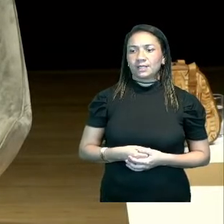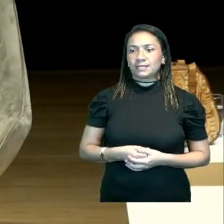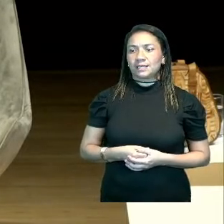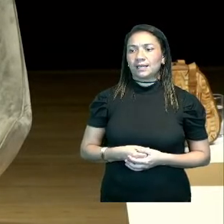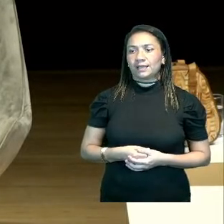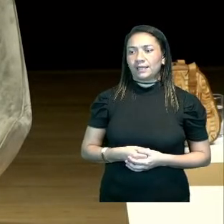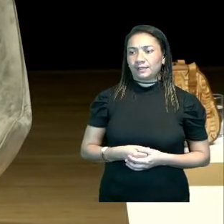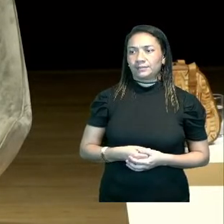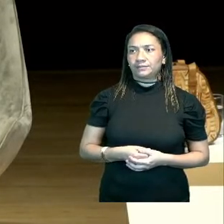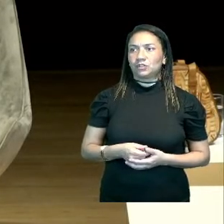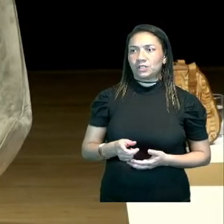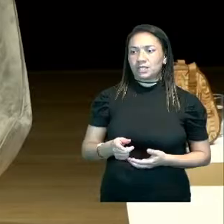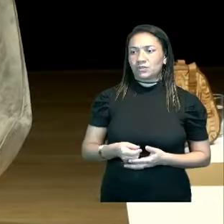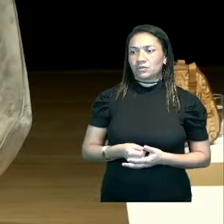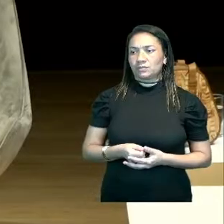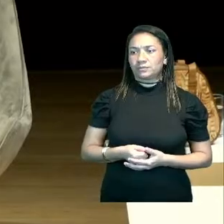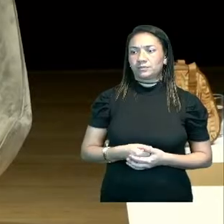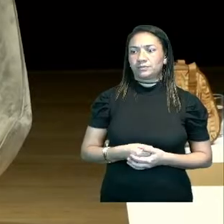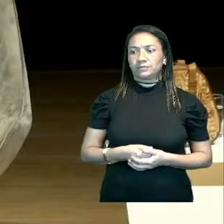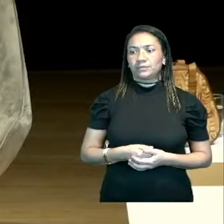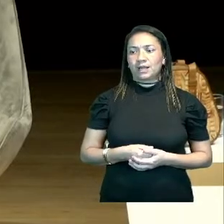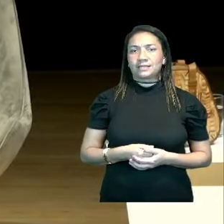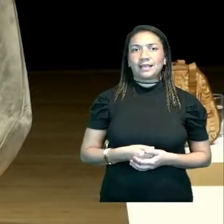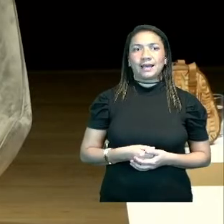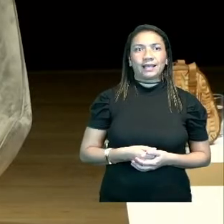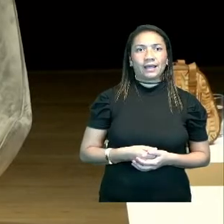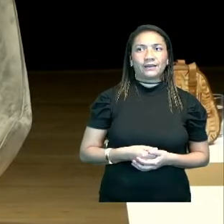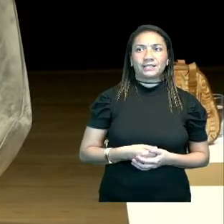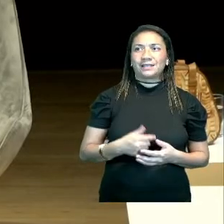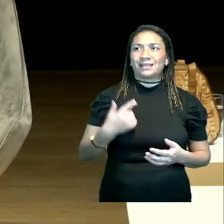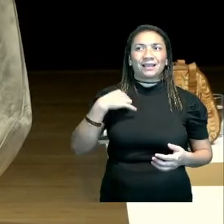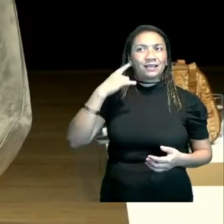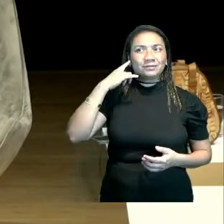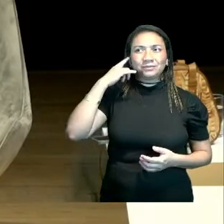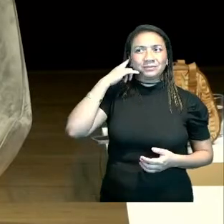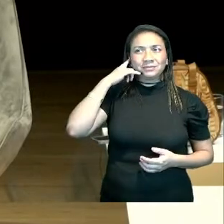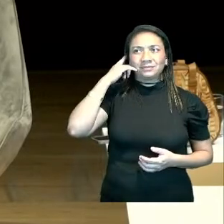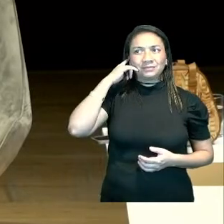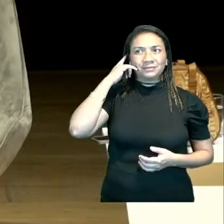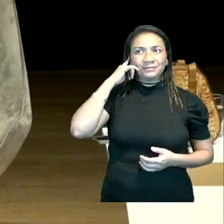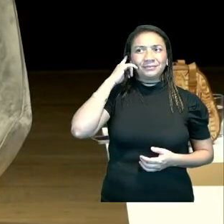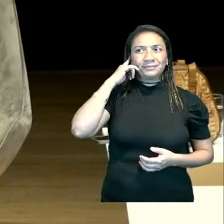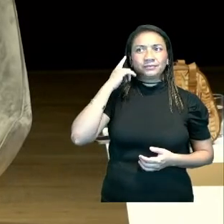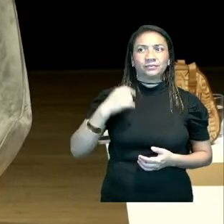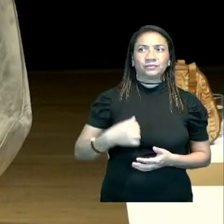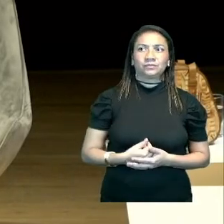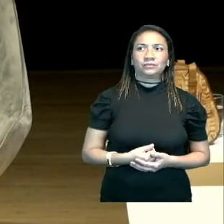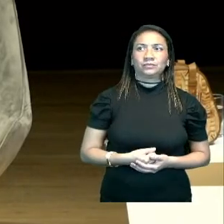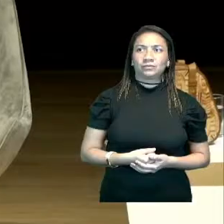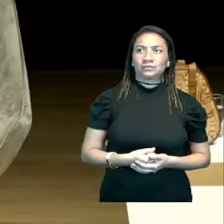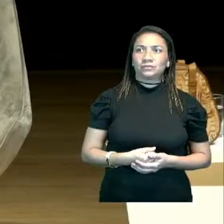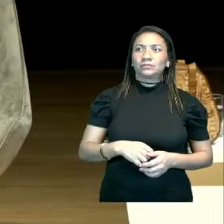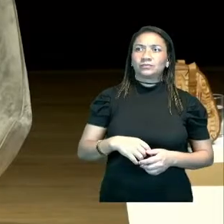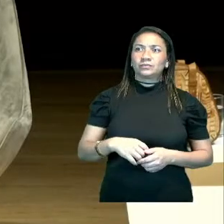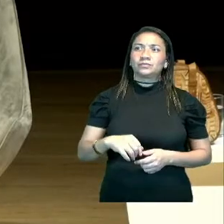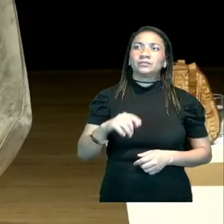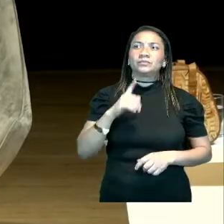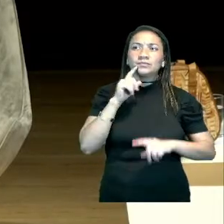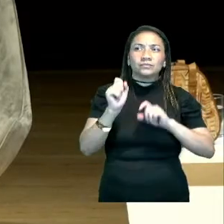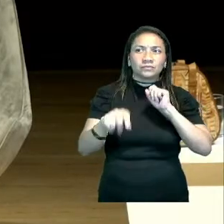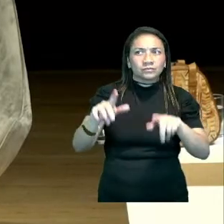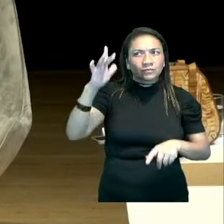struggle. And the only reason we have to ask that question is because our contributions are